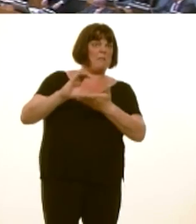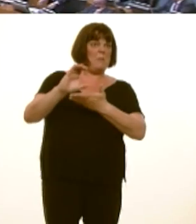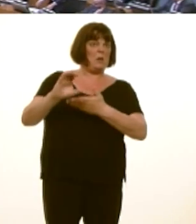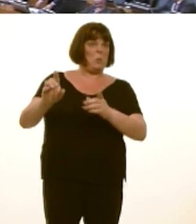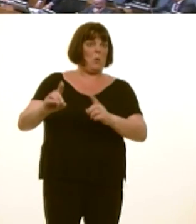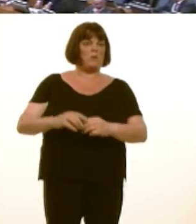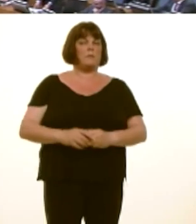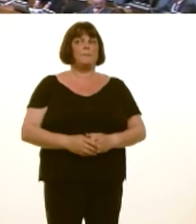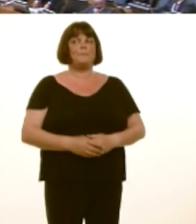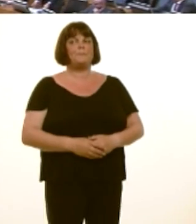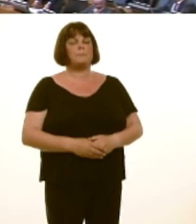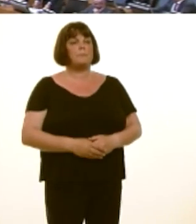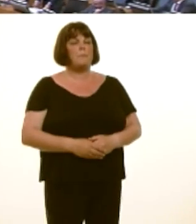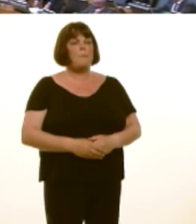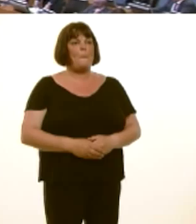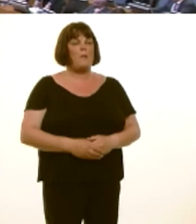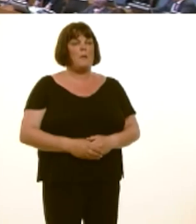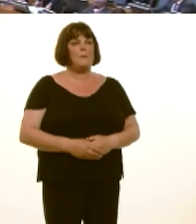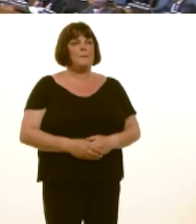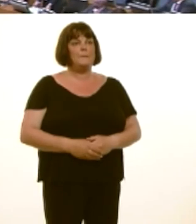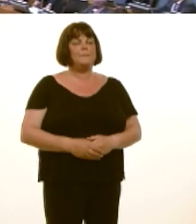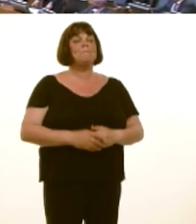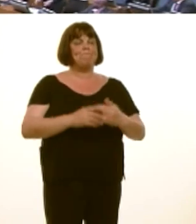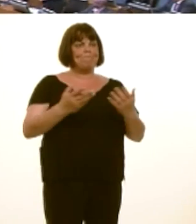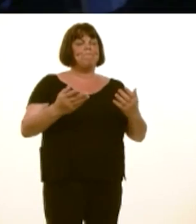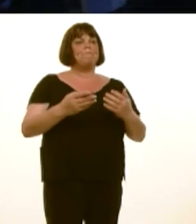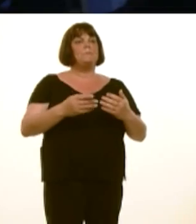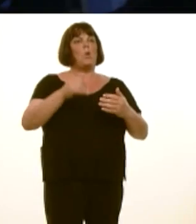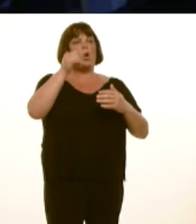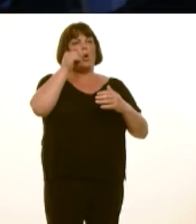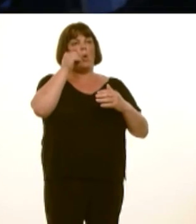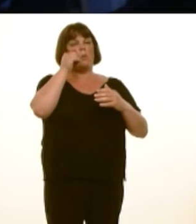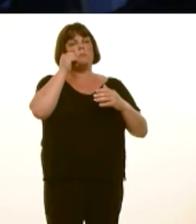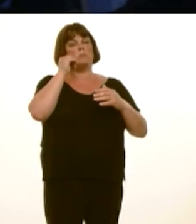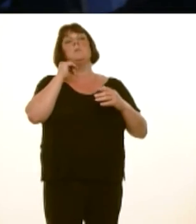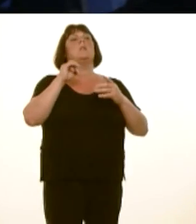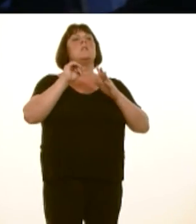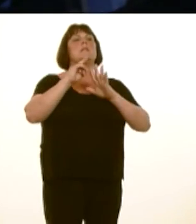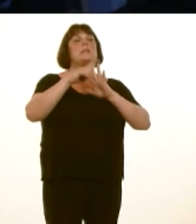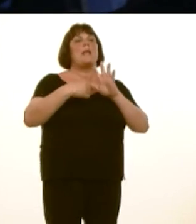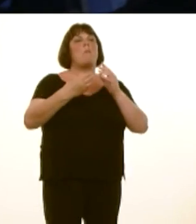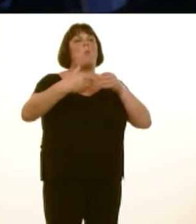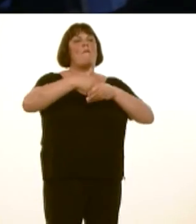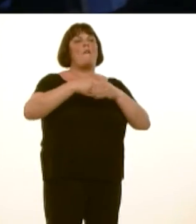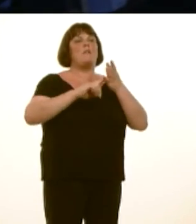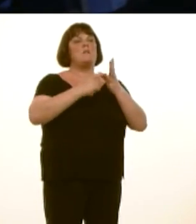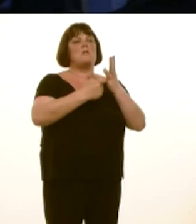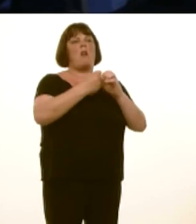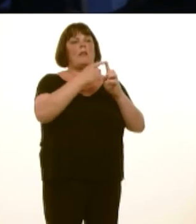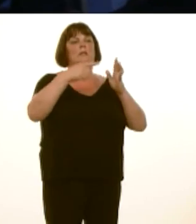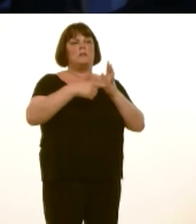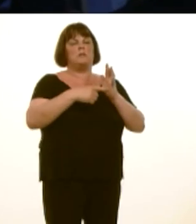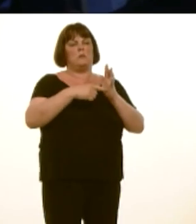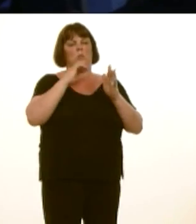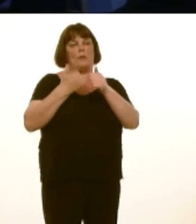Diolch Llywydd, mi fyddai cynllun helaethach a thargedau'r enghraifft yn help o safbwynt y Llywodraeth chi hefyd, Prif Weinidog. Ond gai ofyn i chi, gan bod y bil cynllunio nawr yn